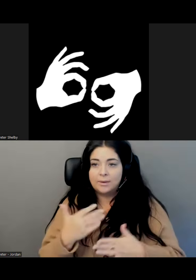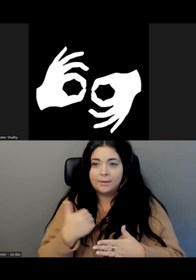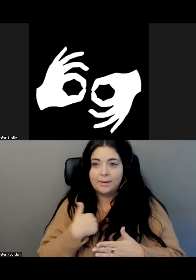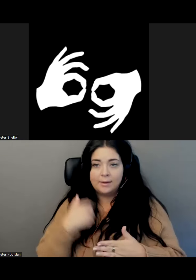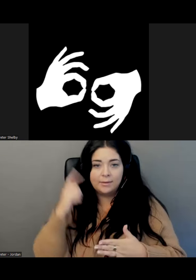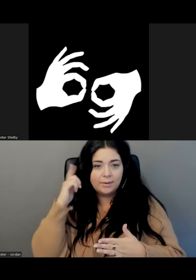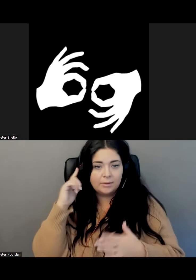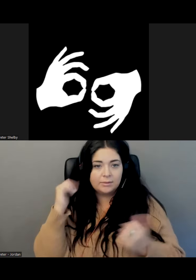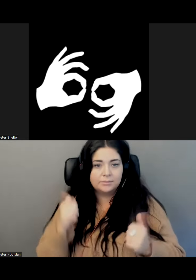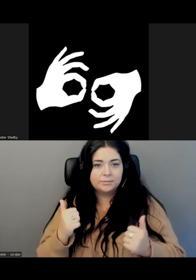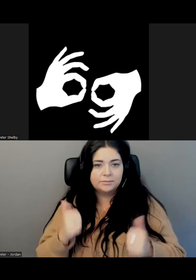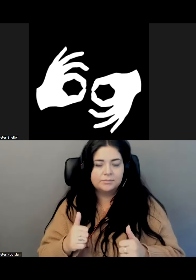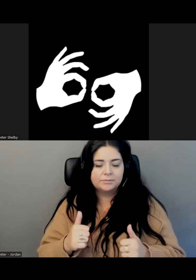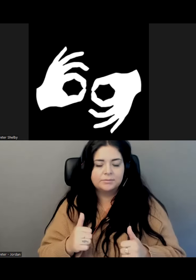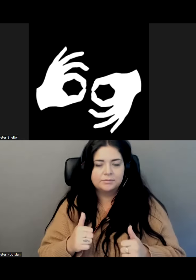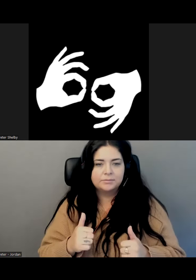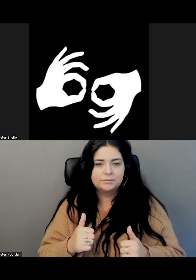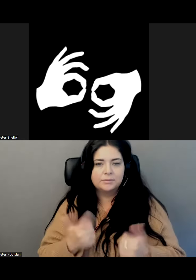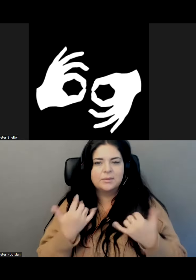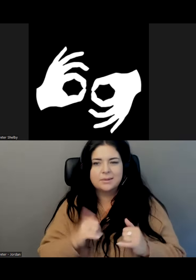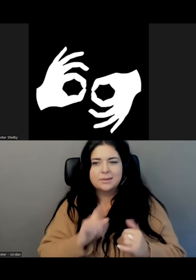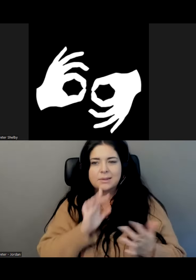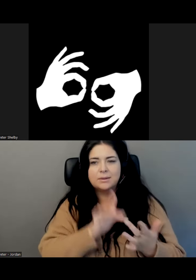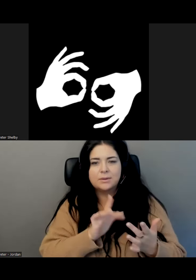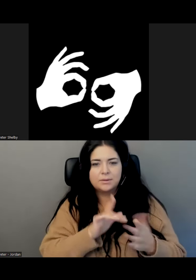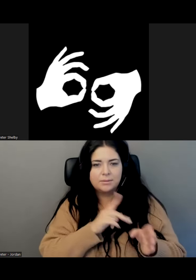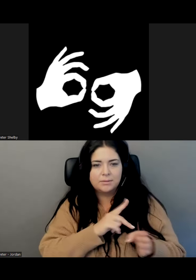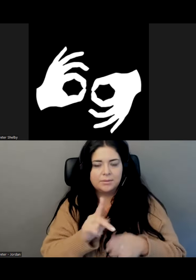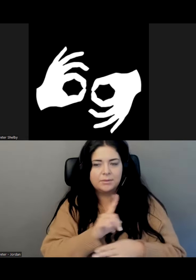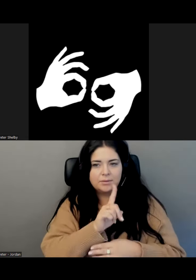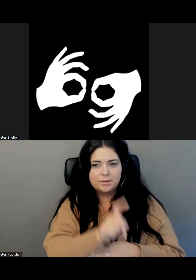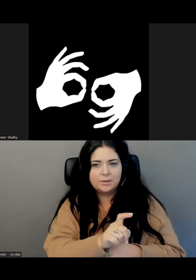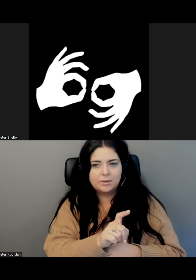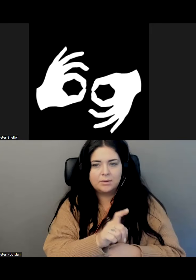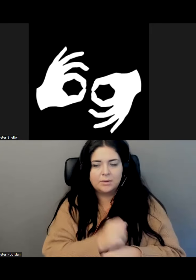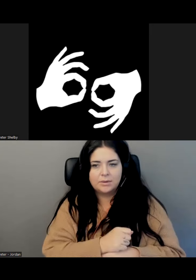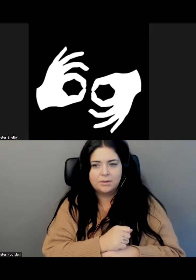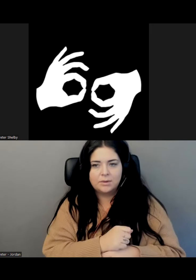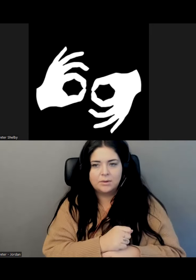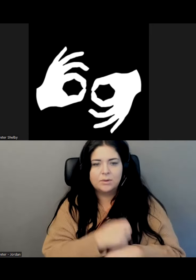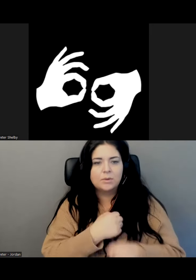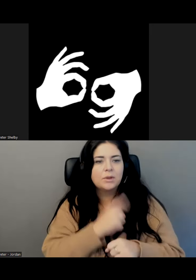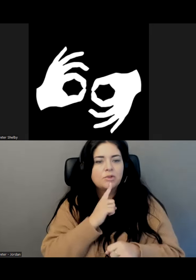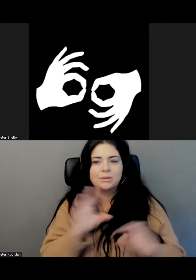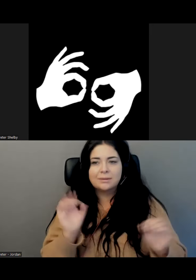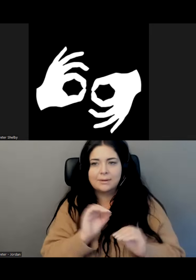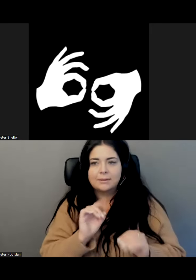seek professional advice for, particularly to rule out anything more serious that